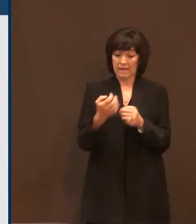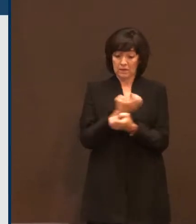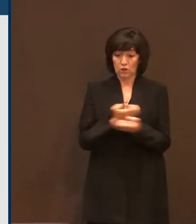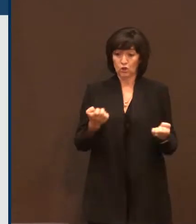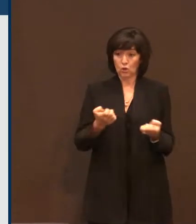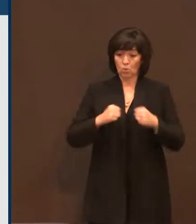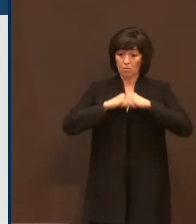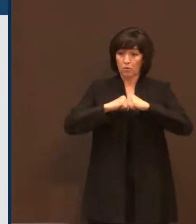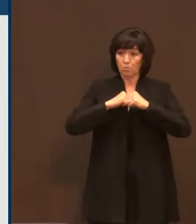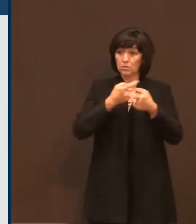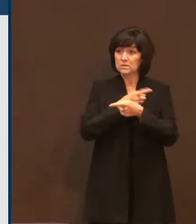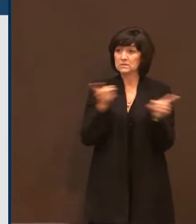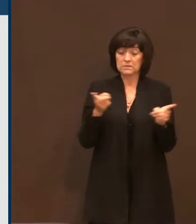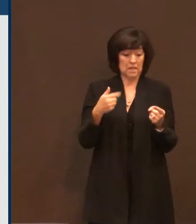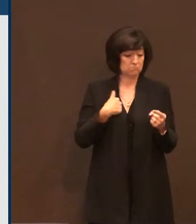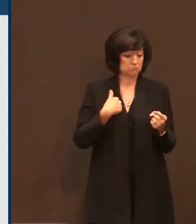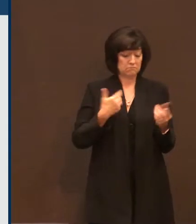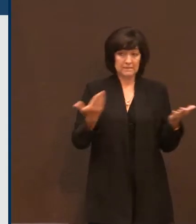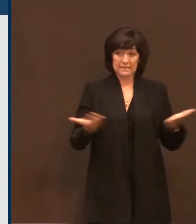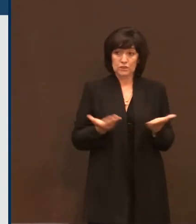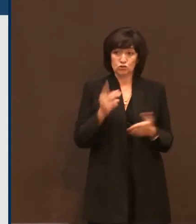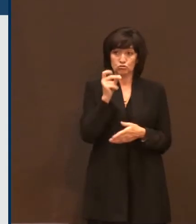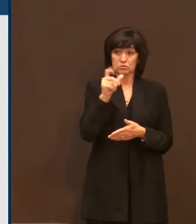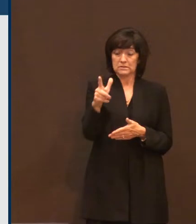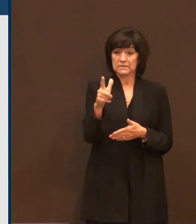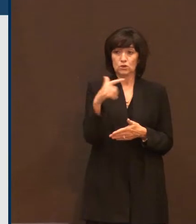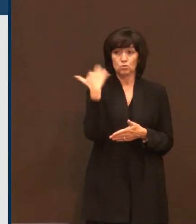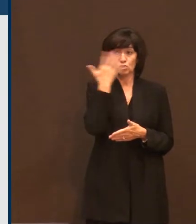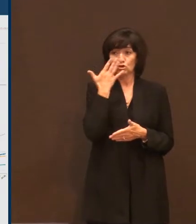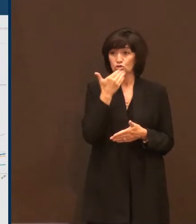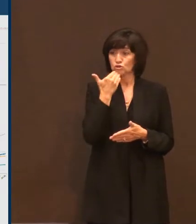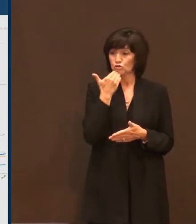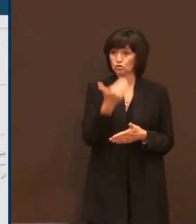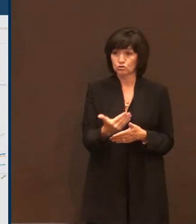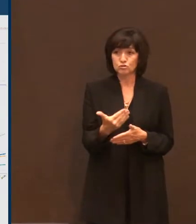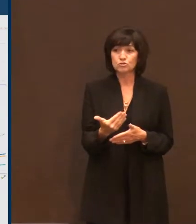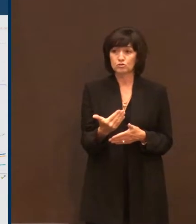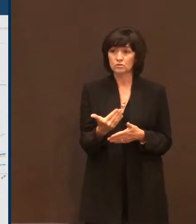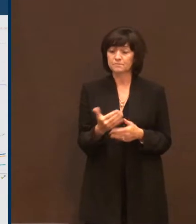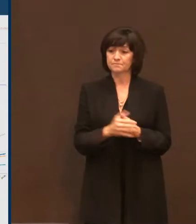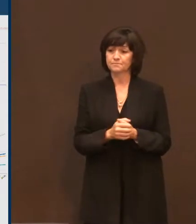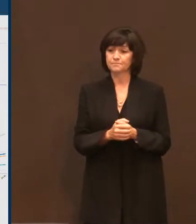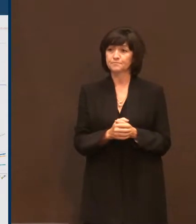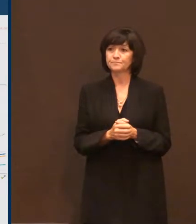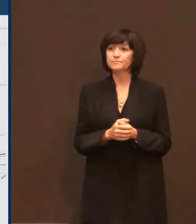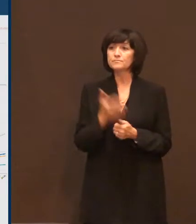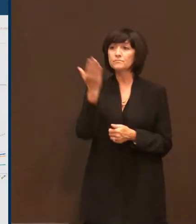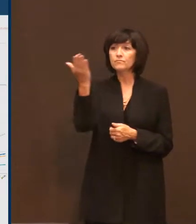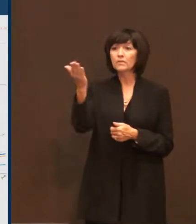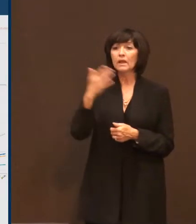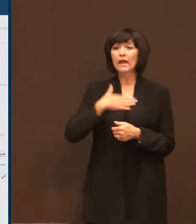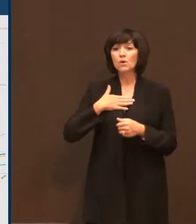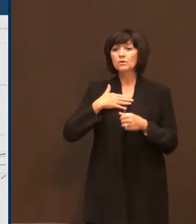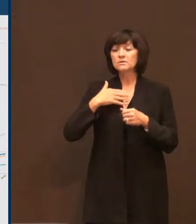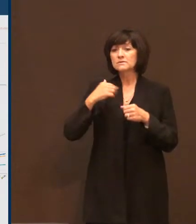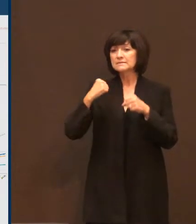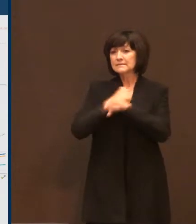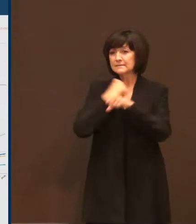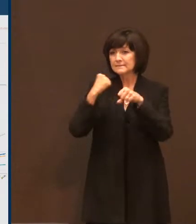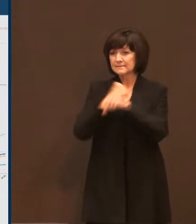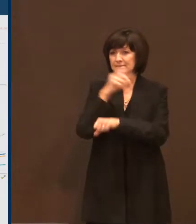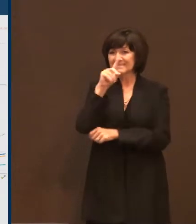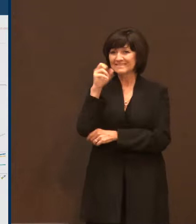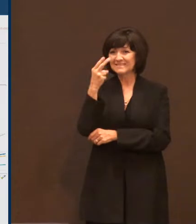here at the moment, we're keeping our eye on that dashboard as well. In terms of our overall dashboard, here's what we